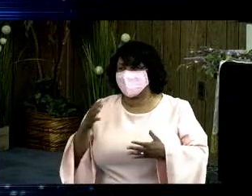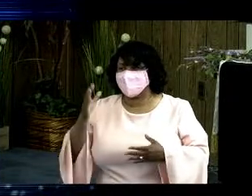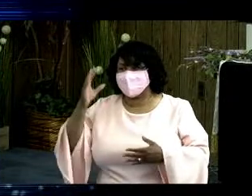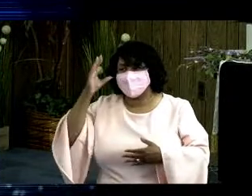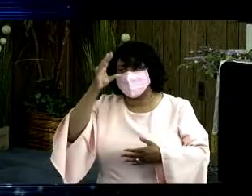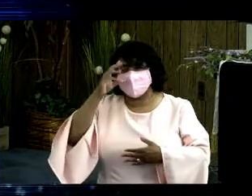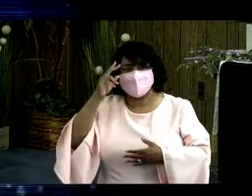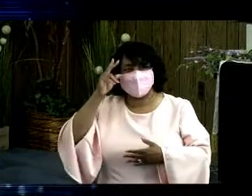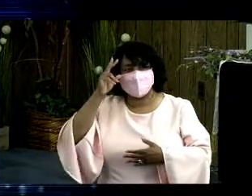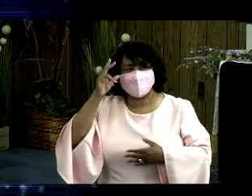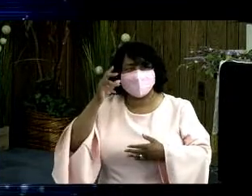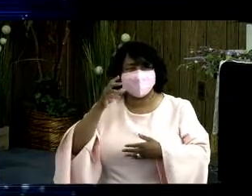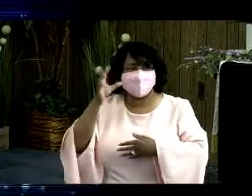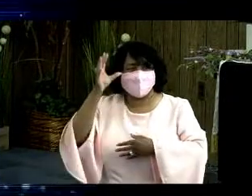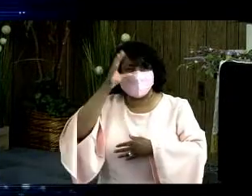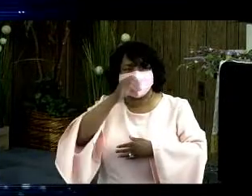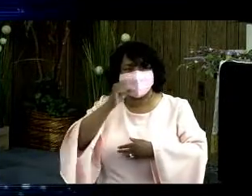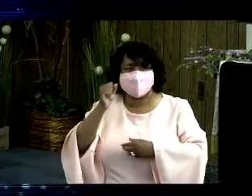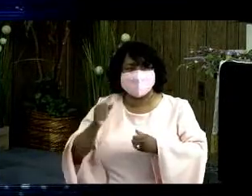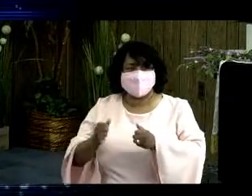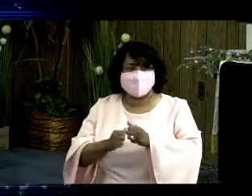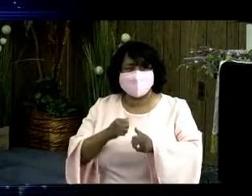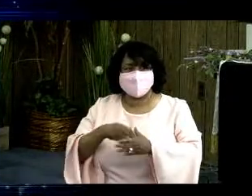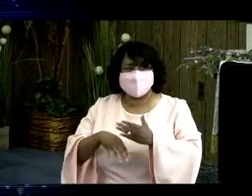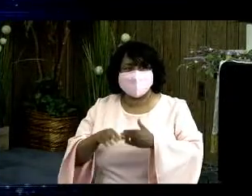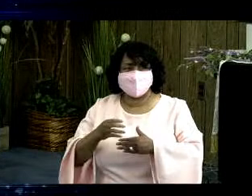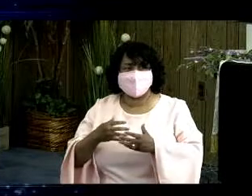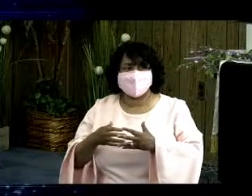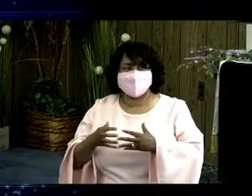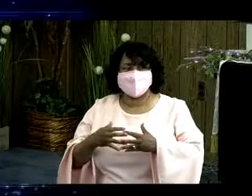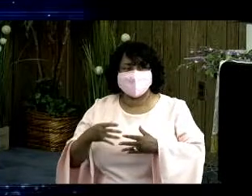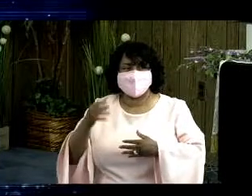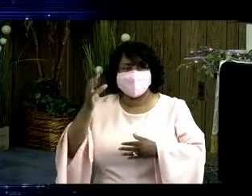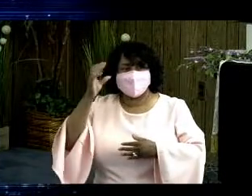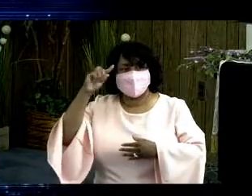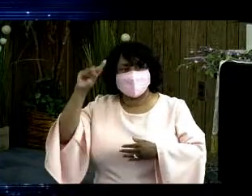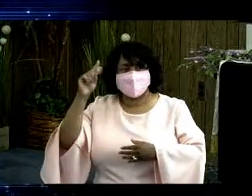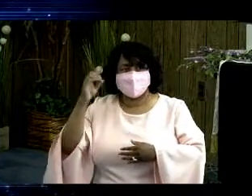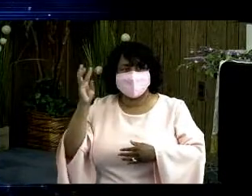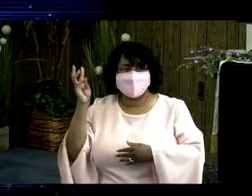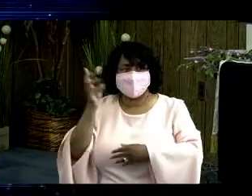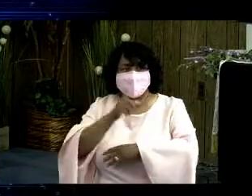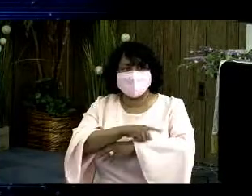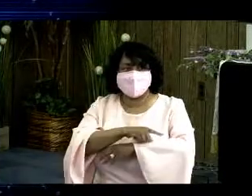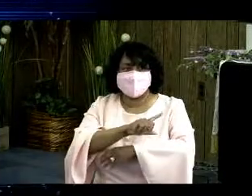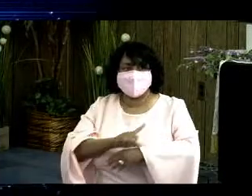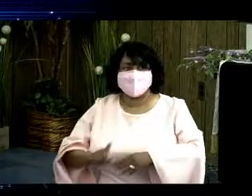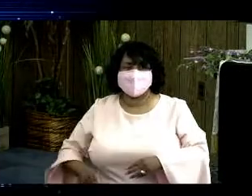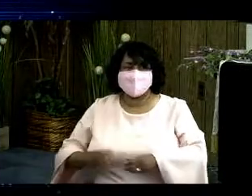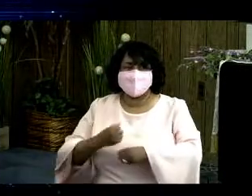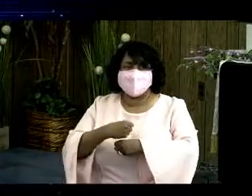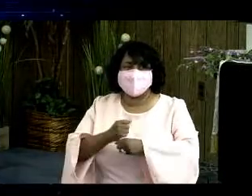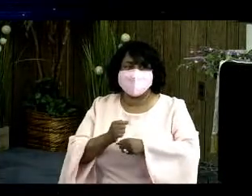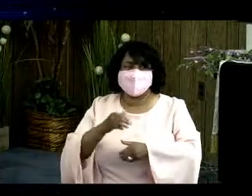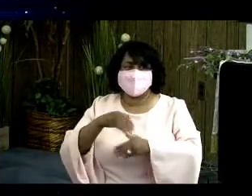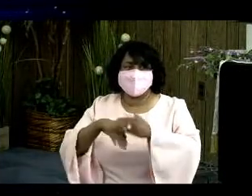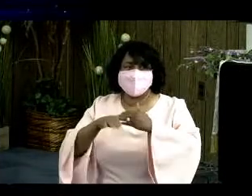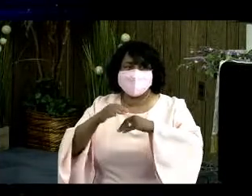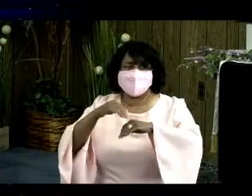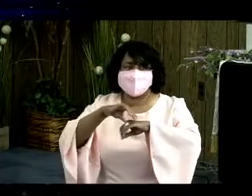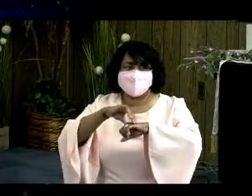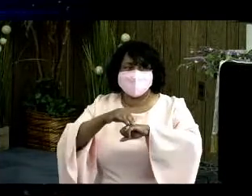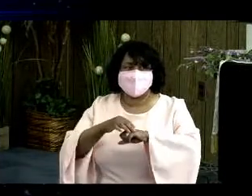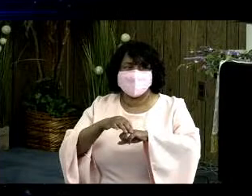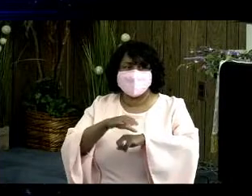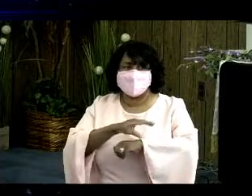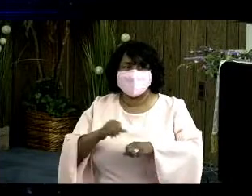thy cattle, nor thy stranger that is within thy gates. For in 6 days the Lord made heaven and earth, the